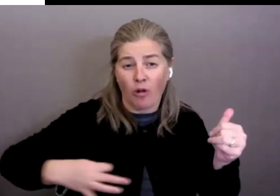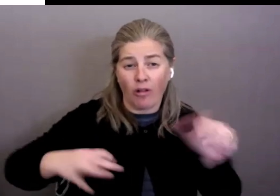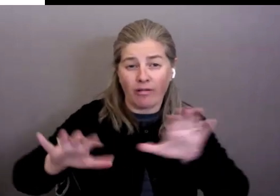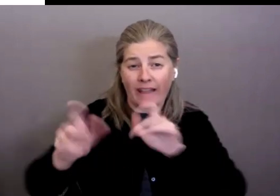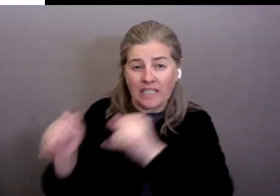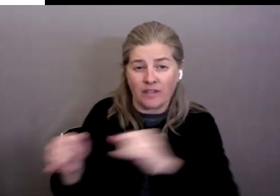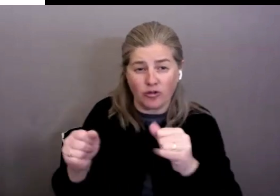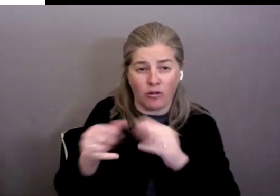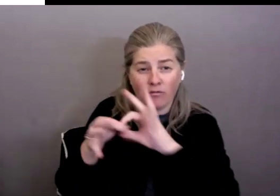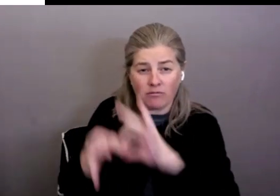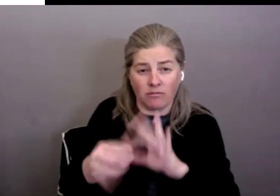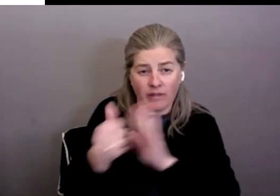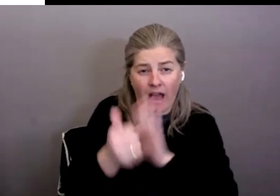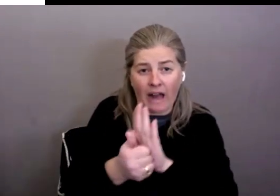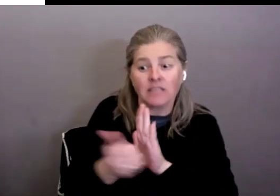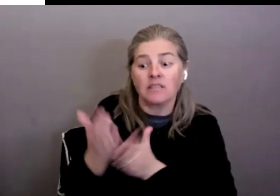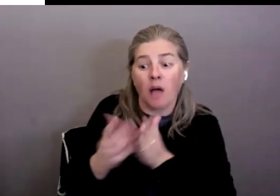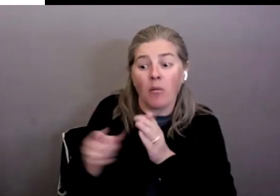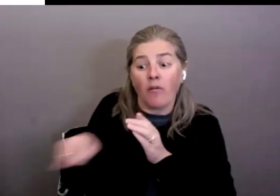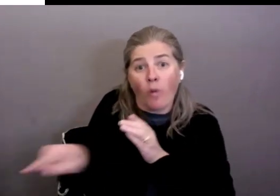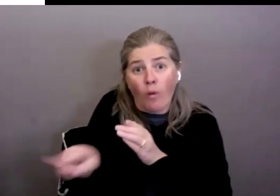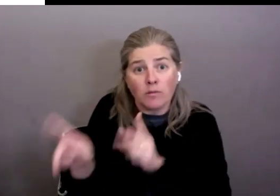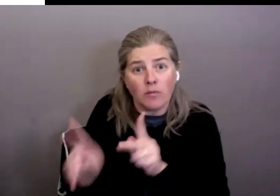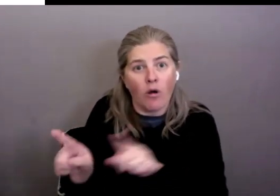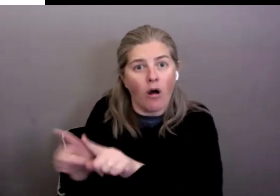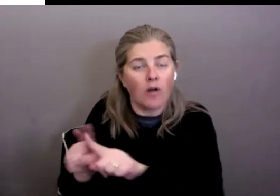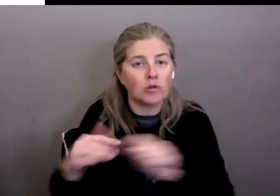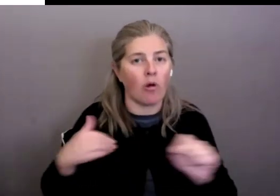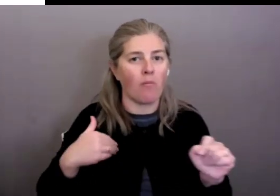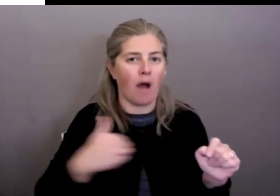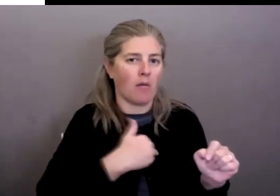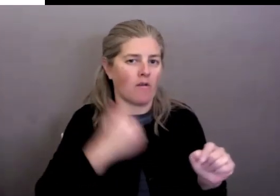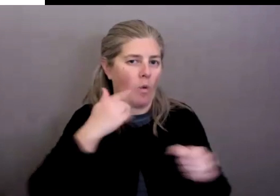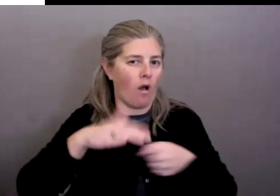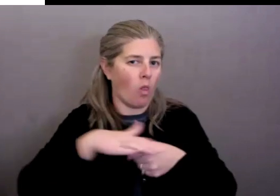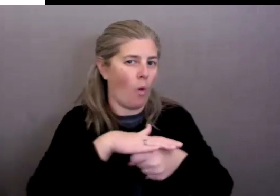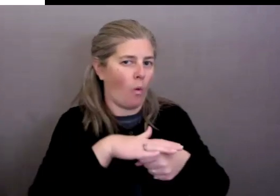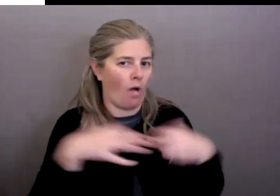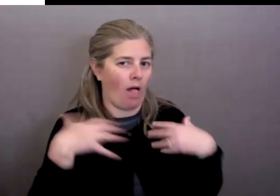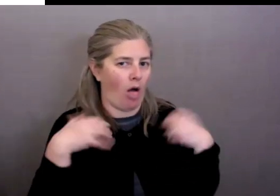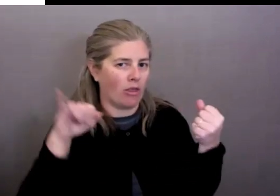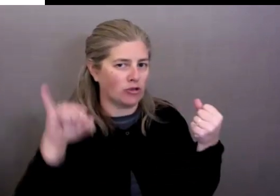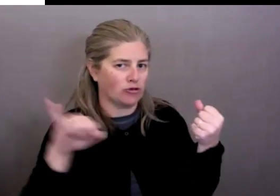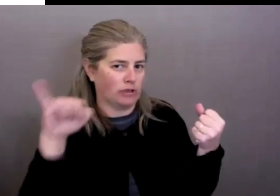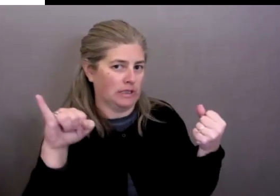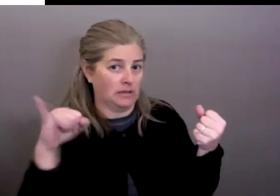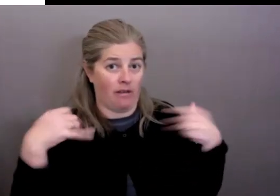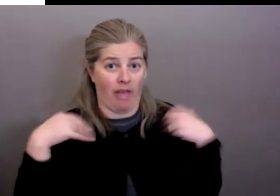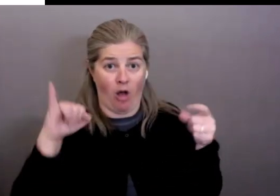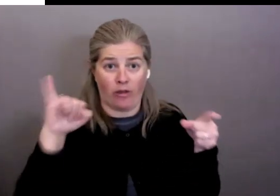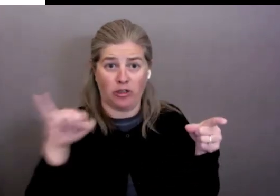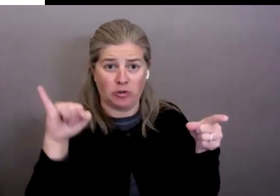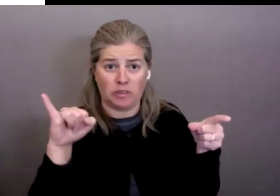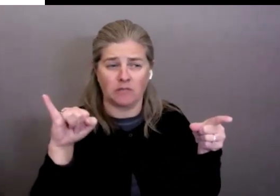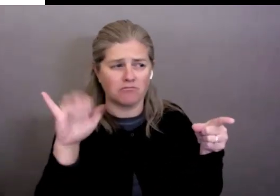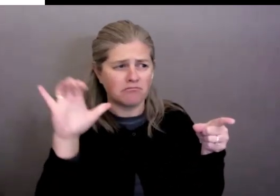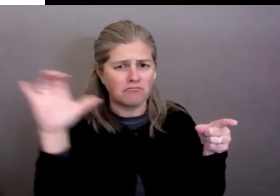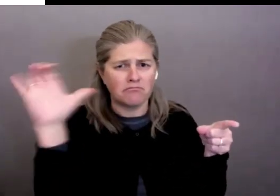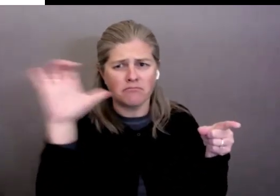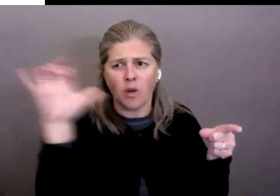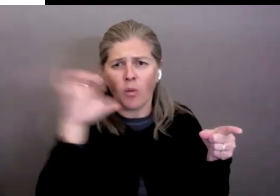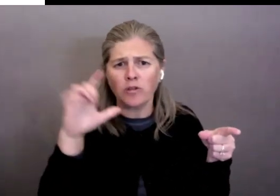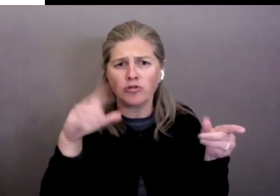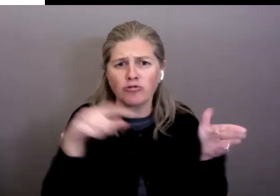individuals receiving those services are also members of a local health plan. The health plan seeks to reimburse the AAA